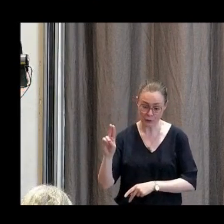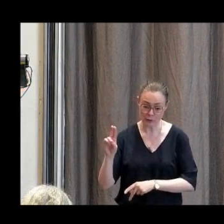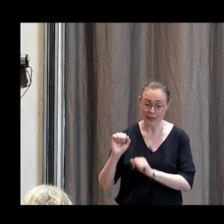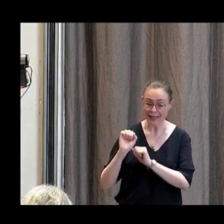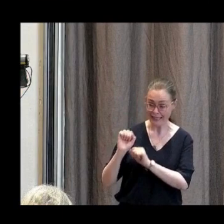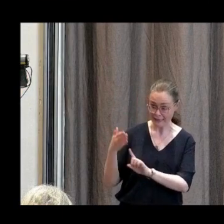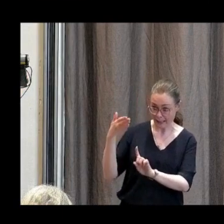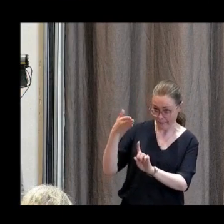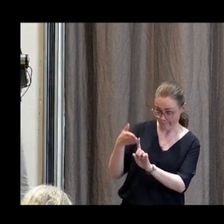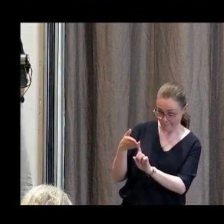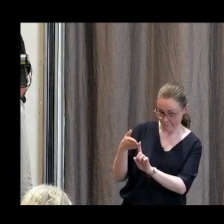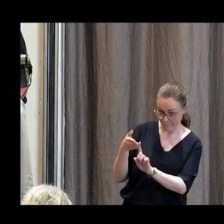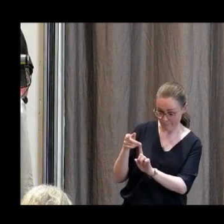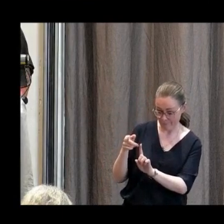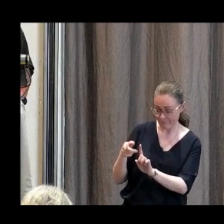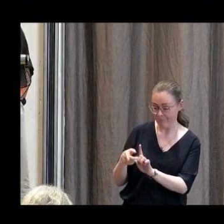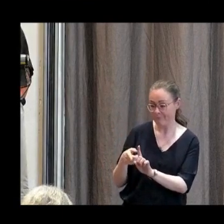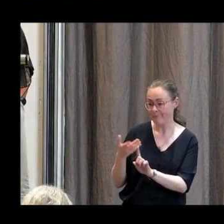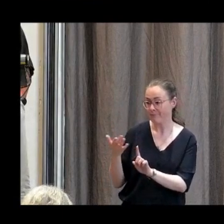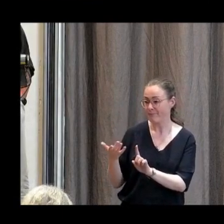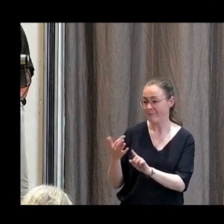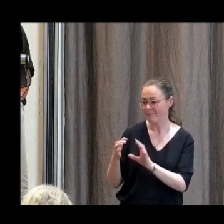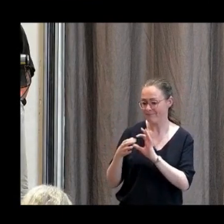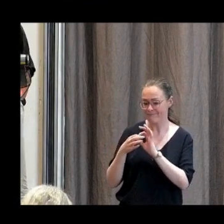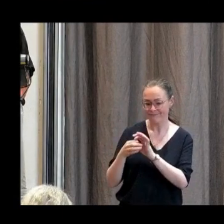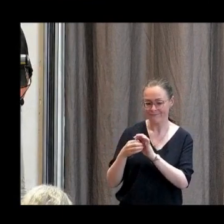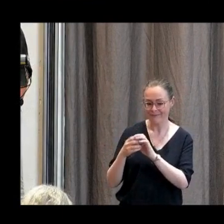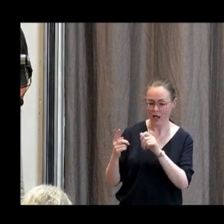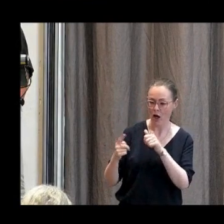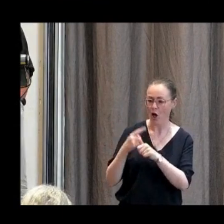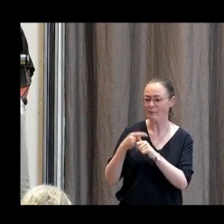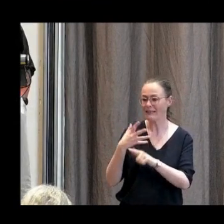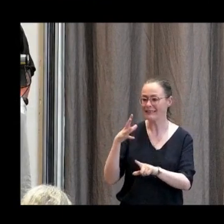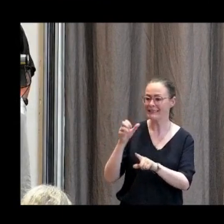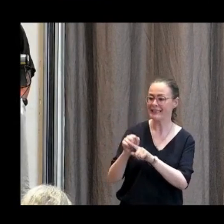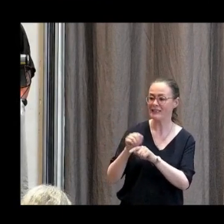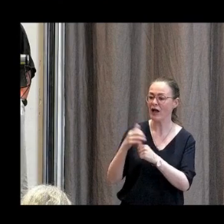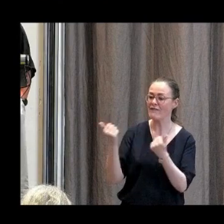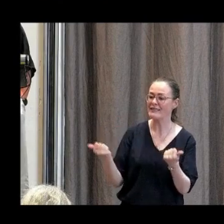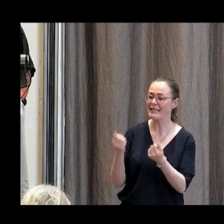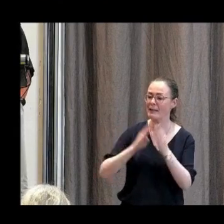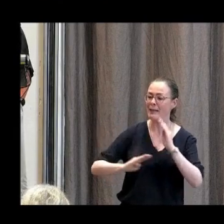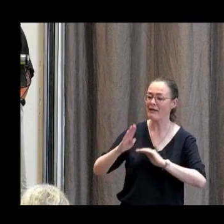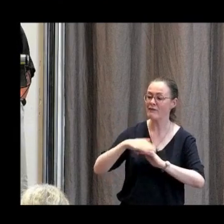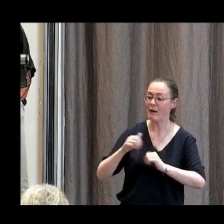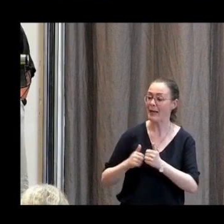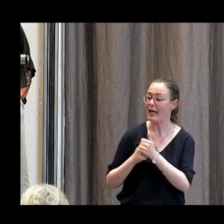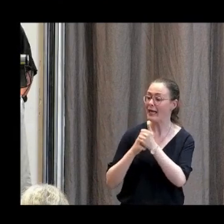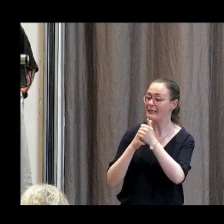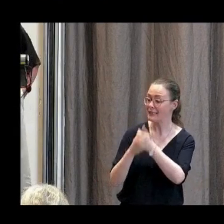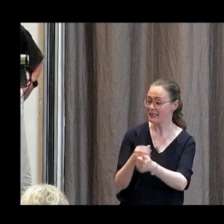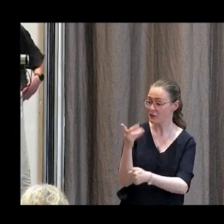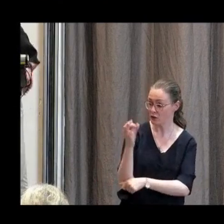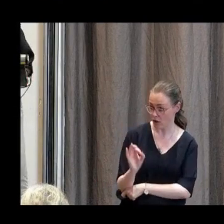his objective is around automating detection of signaling behavior from assistance dogs as